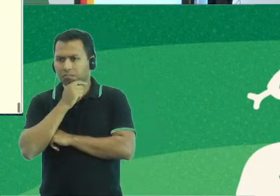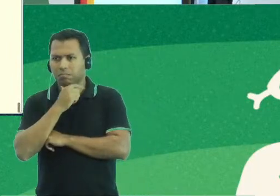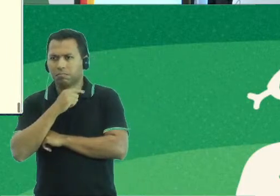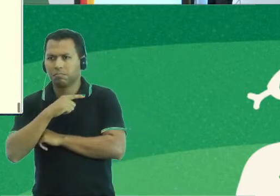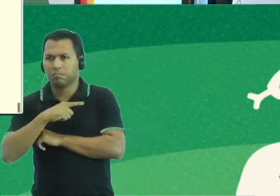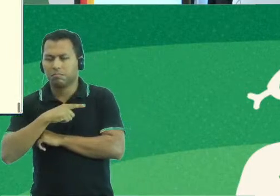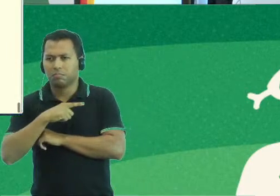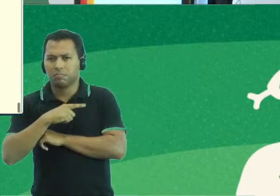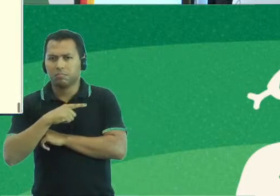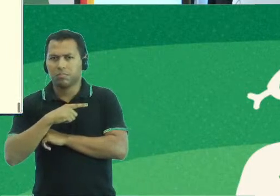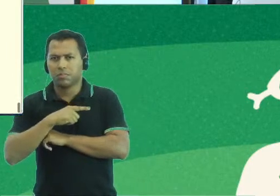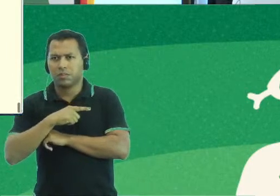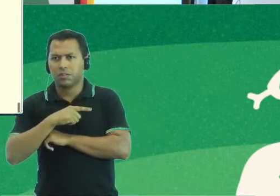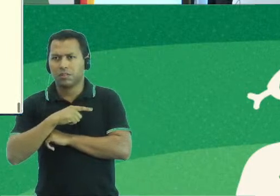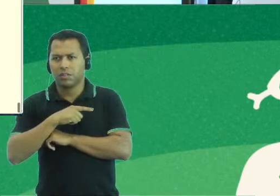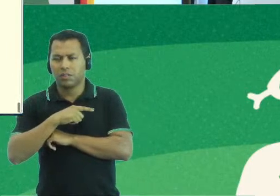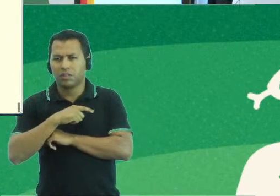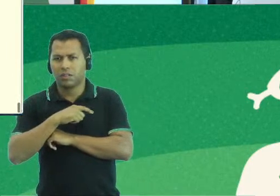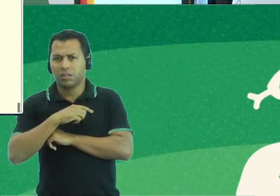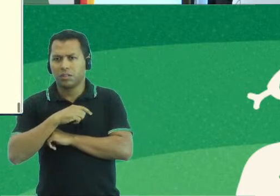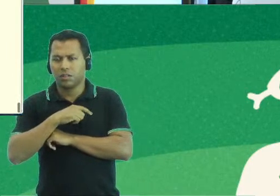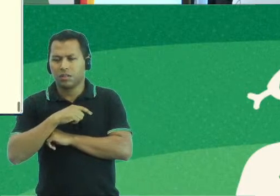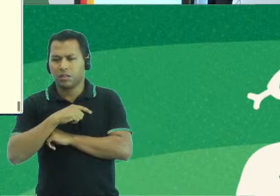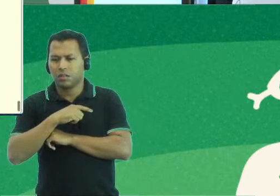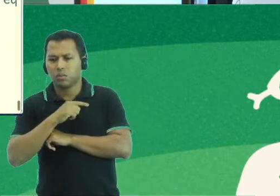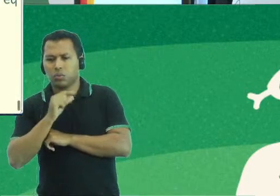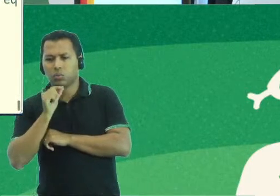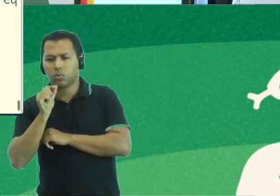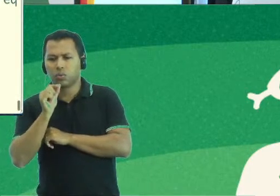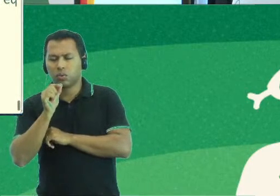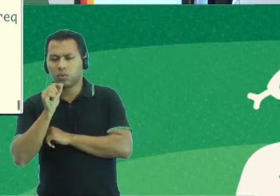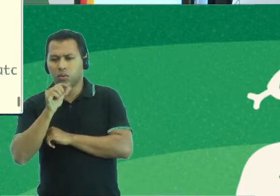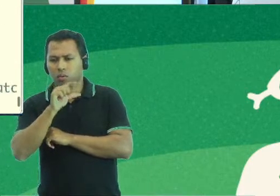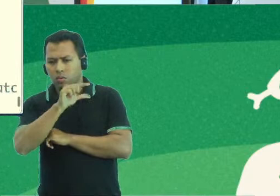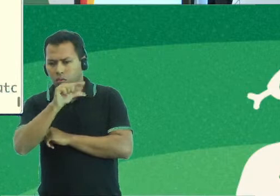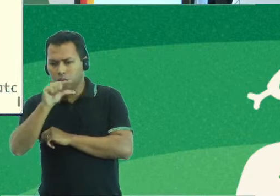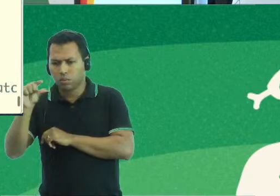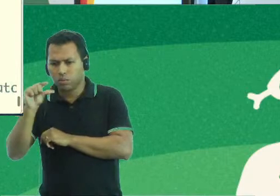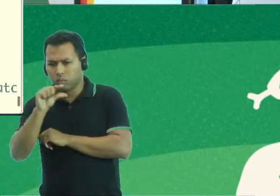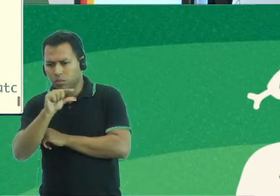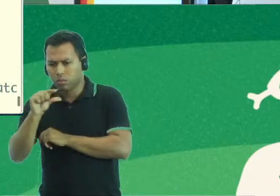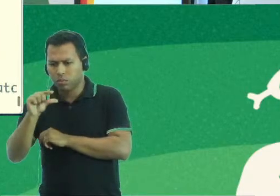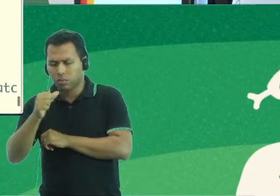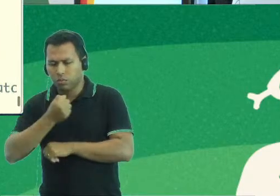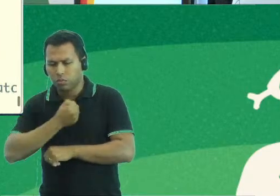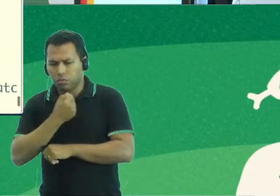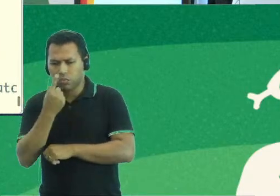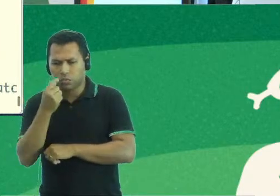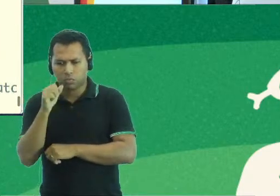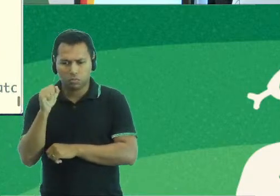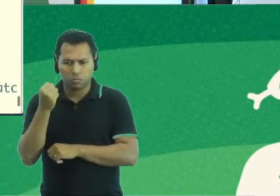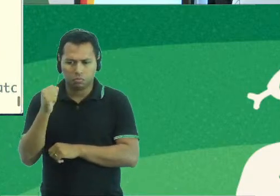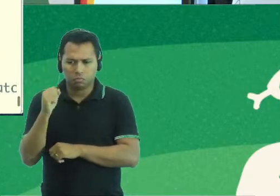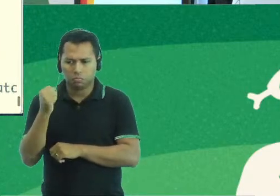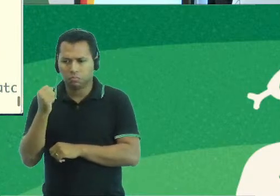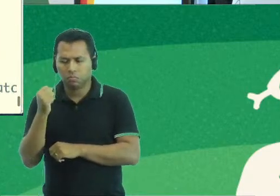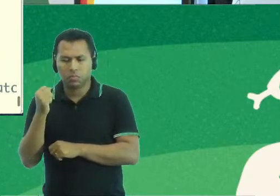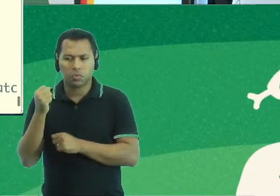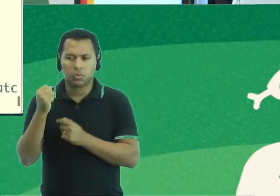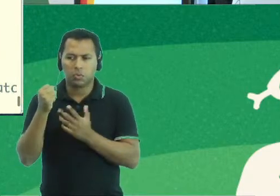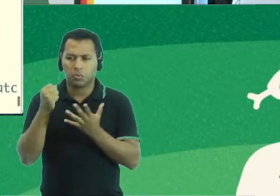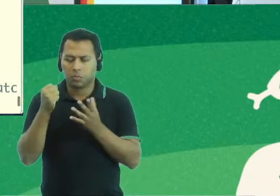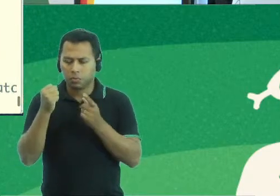18 in app.py, and then what line was that in send email? Arrow object